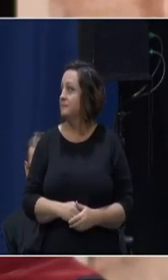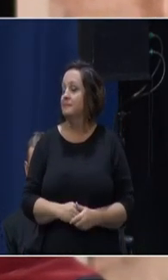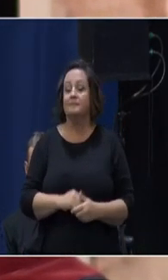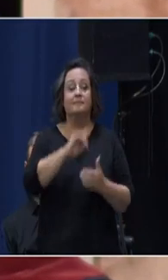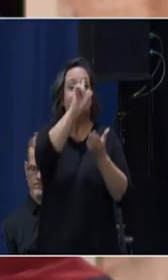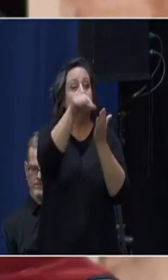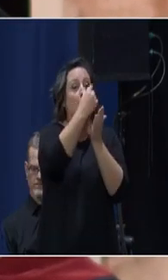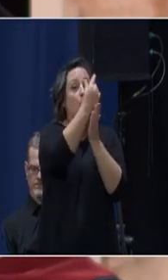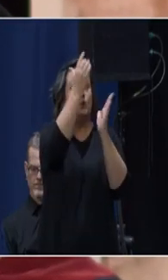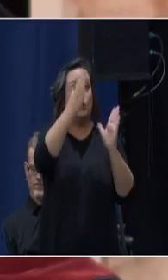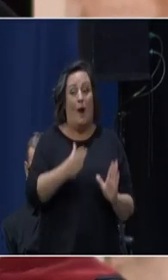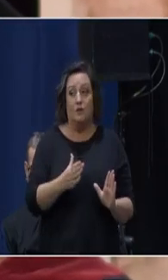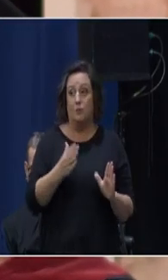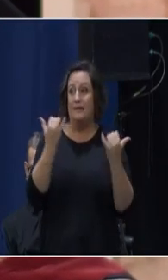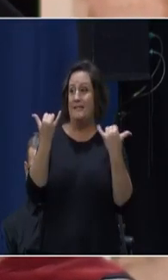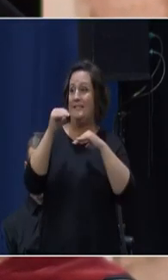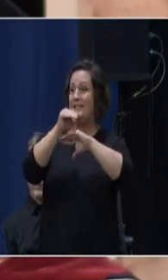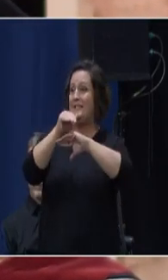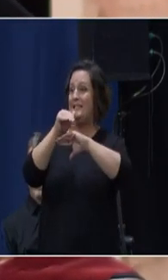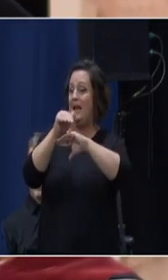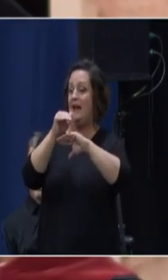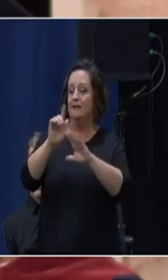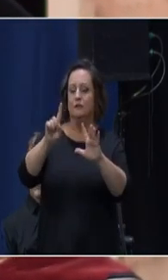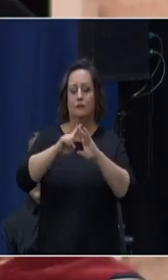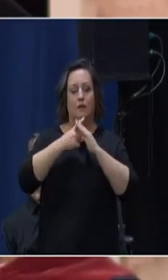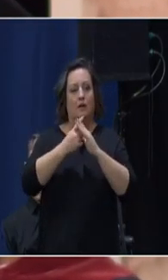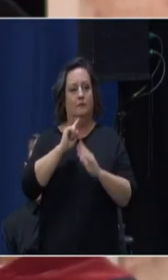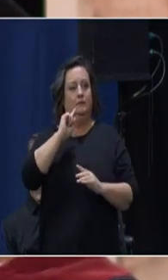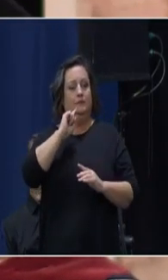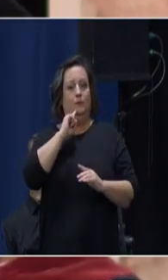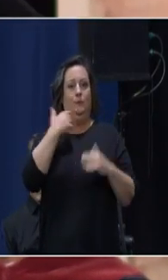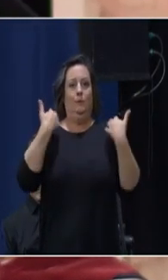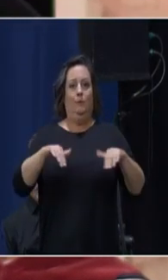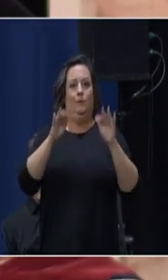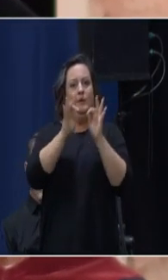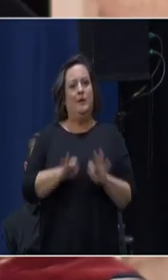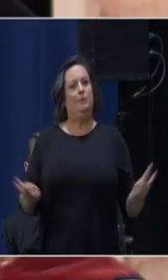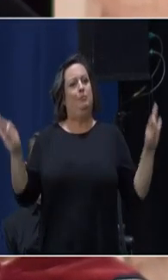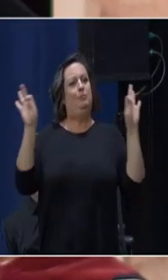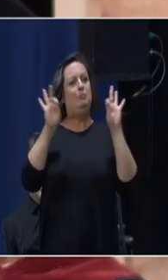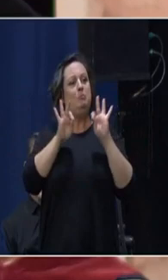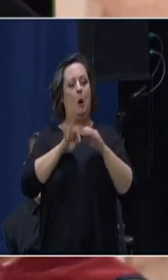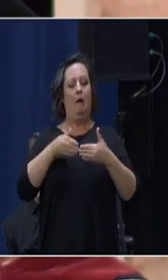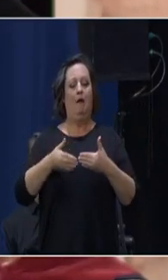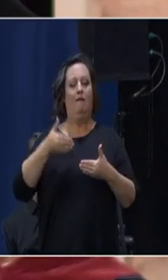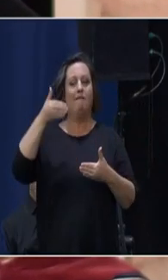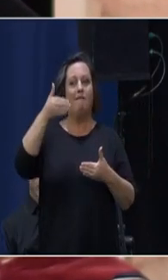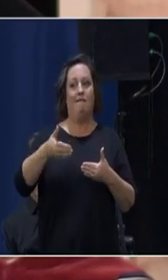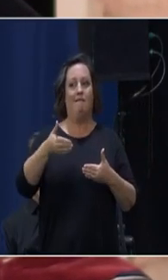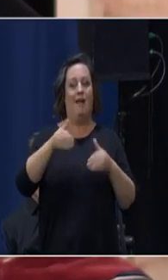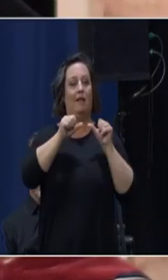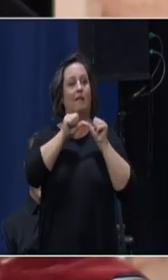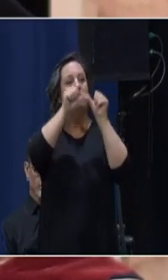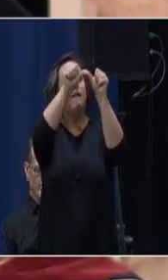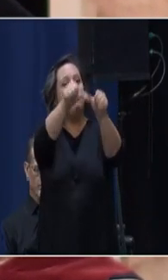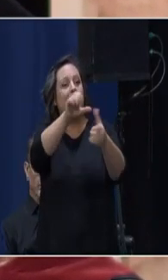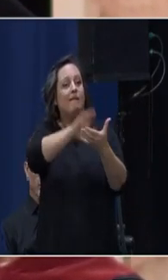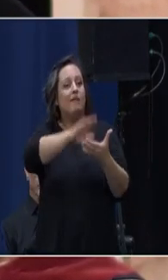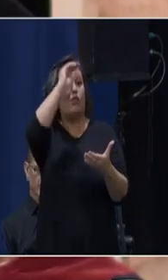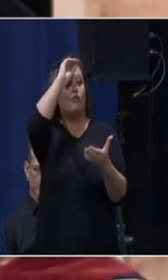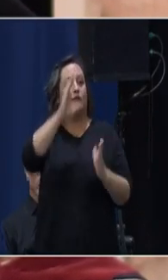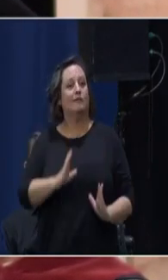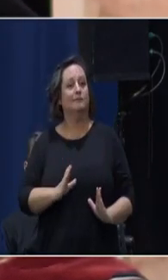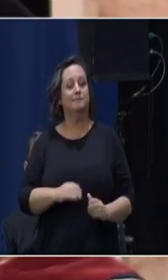Graduates, tonight marks a significant milestone on your journey as a lifelong learner. As